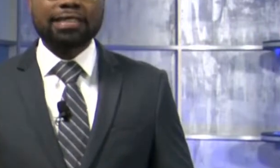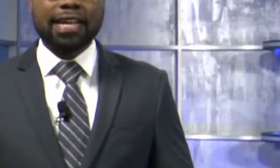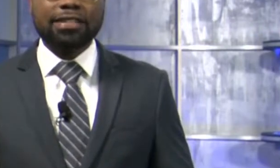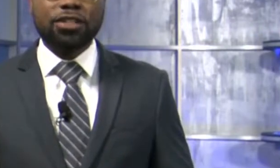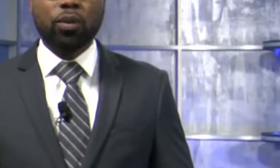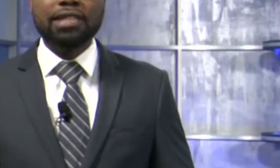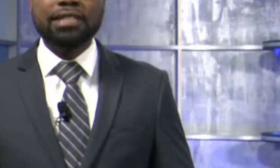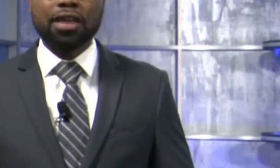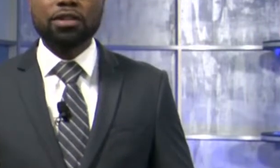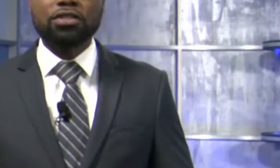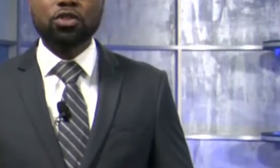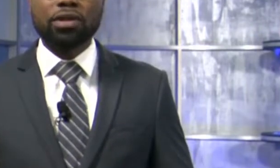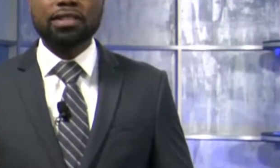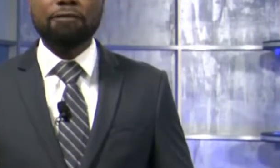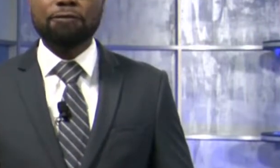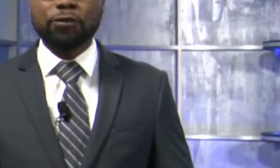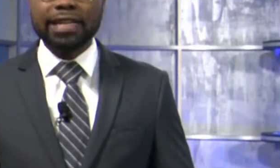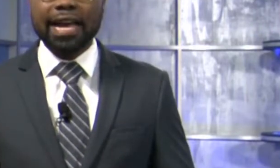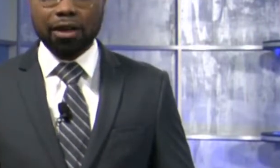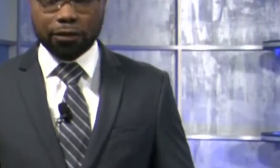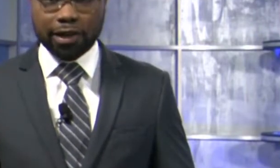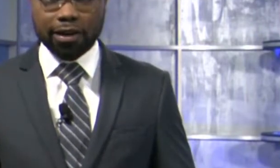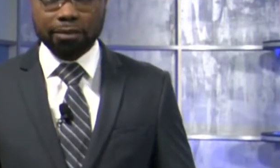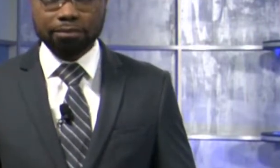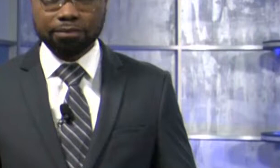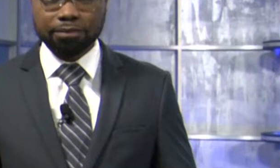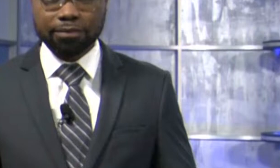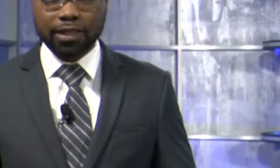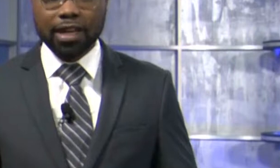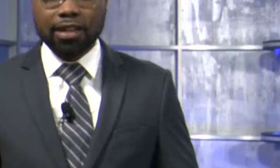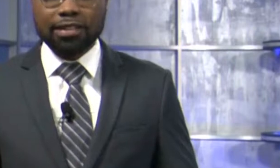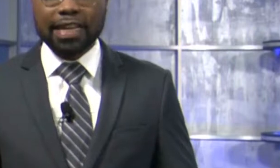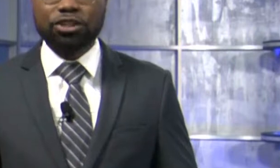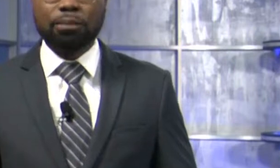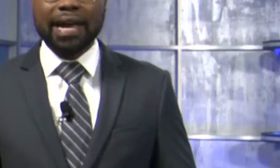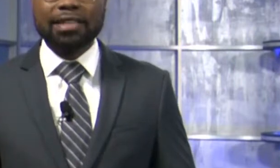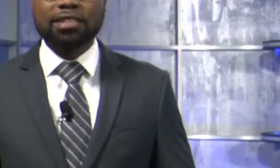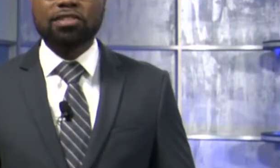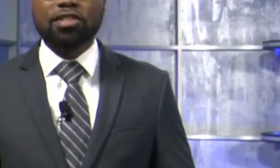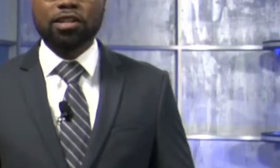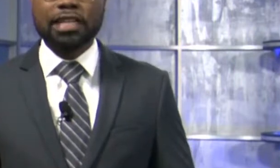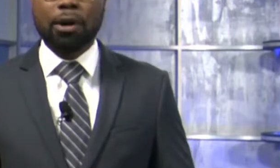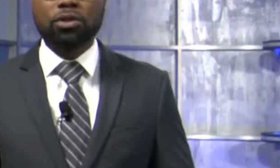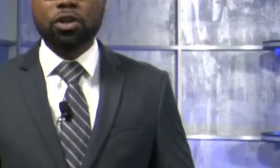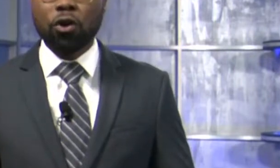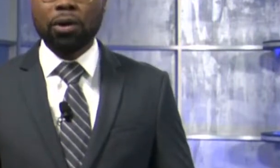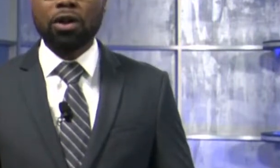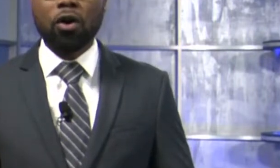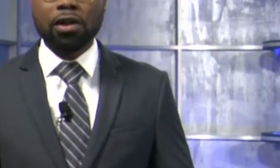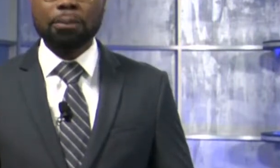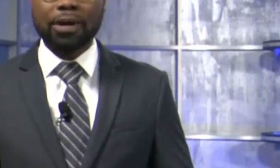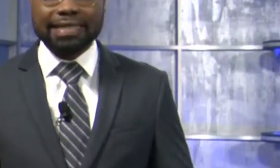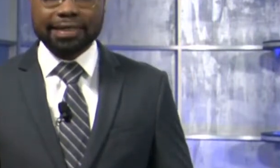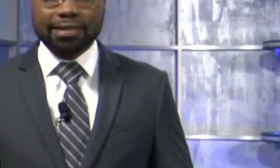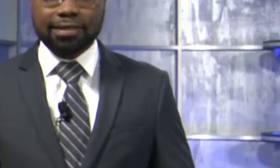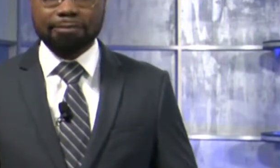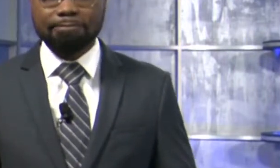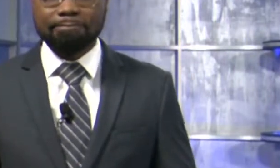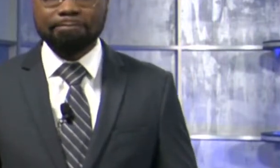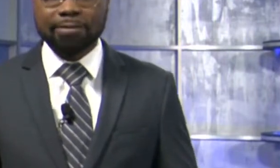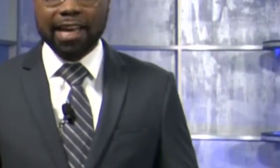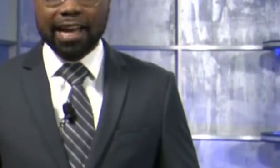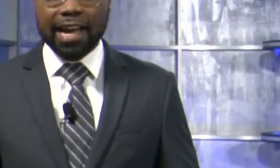have access to another source of free health care. The central bank concerned about global oil